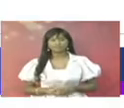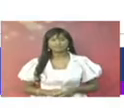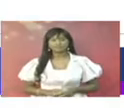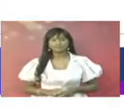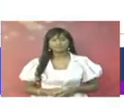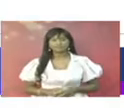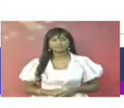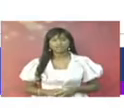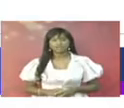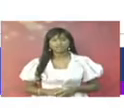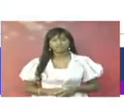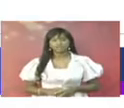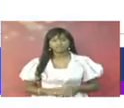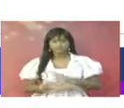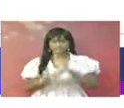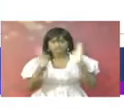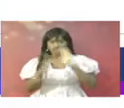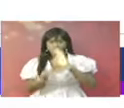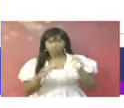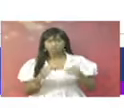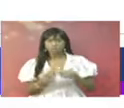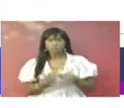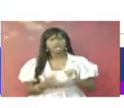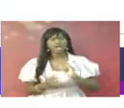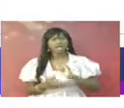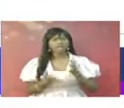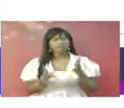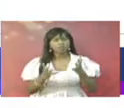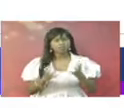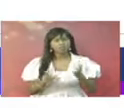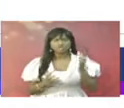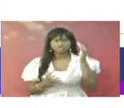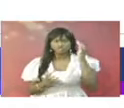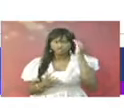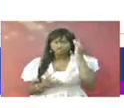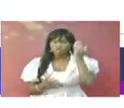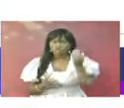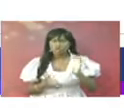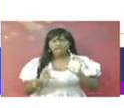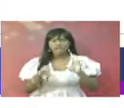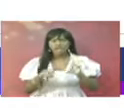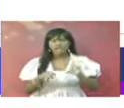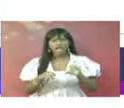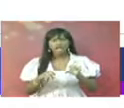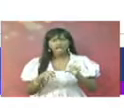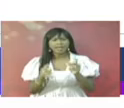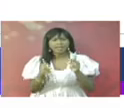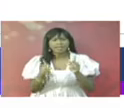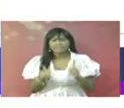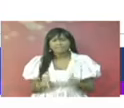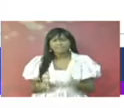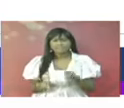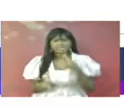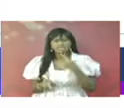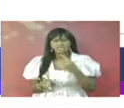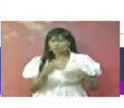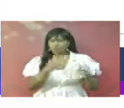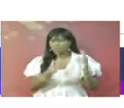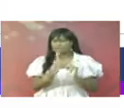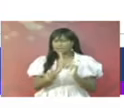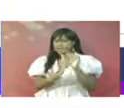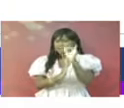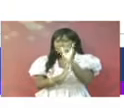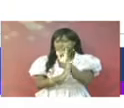Good day, everybody. We'd like to know, can one now say that since May that